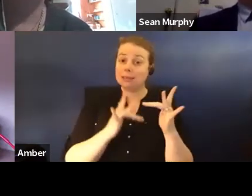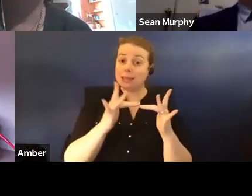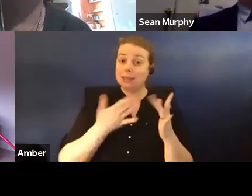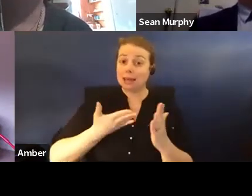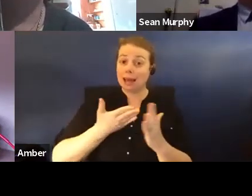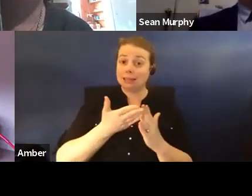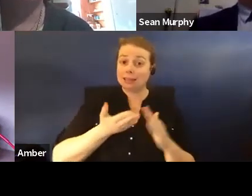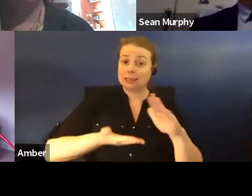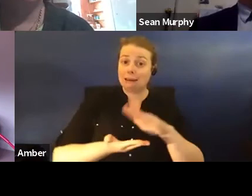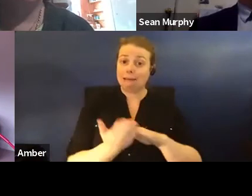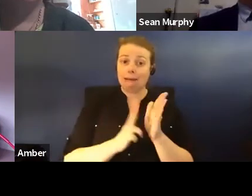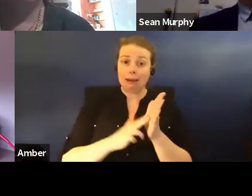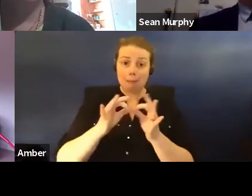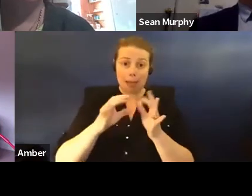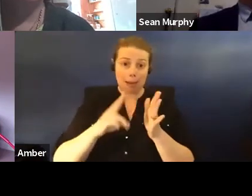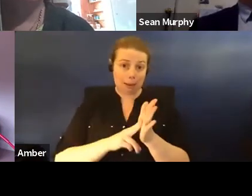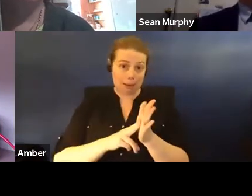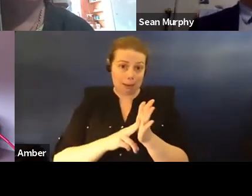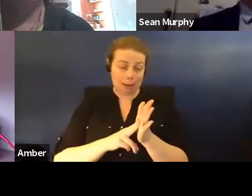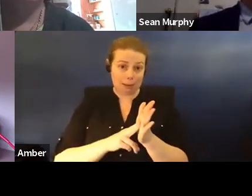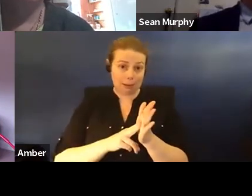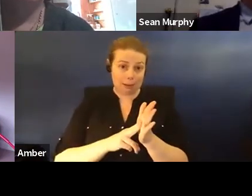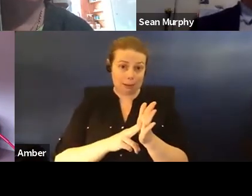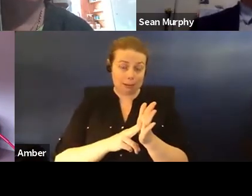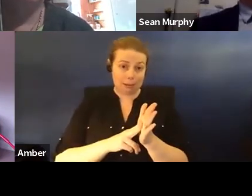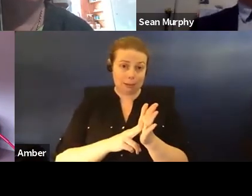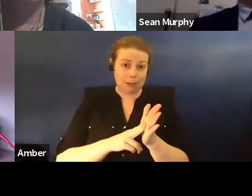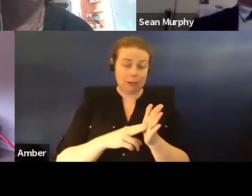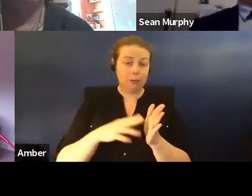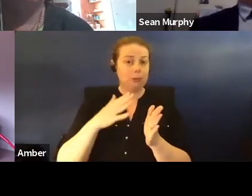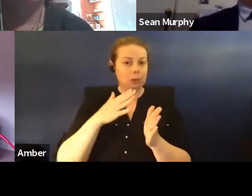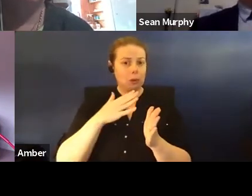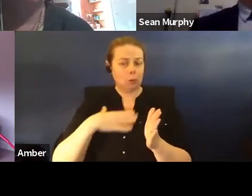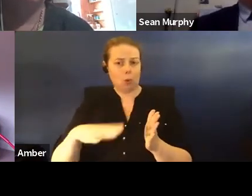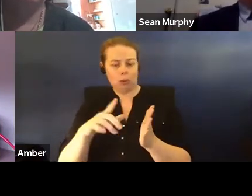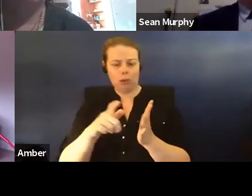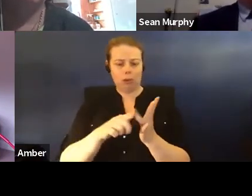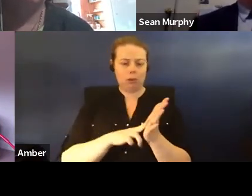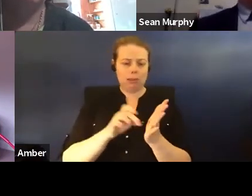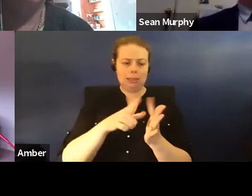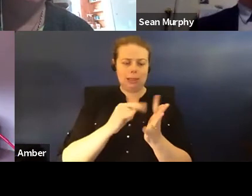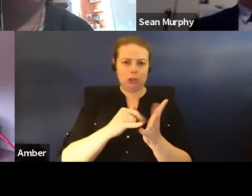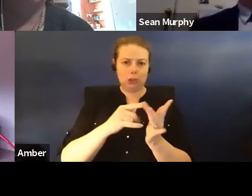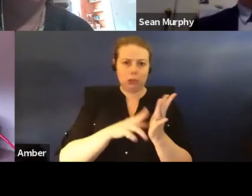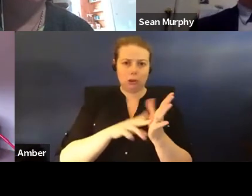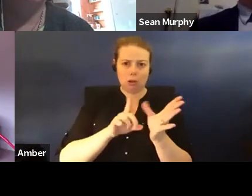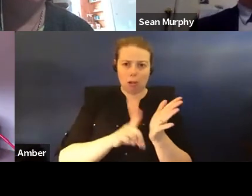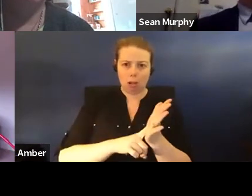the NBN. And so we call for a concessional broadband right to promote more equal